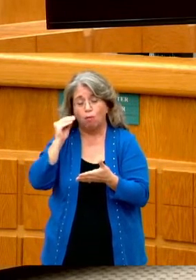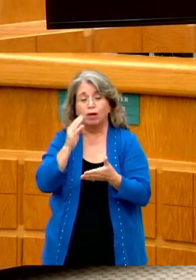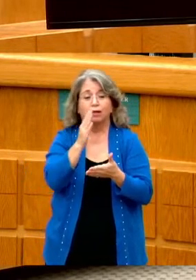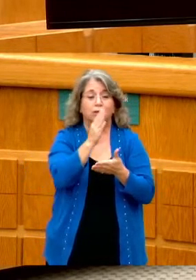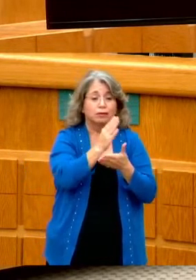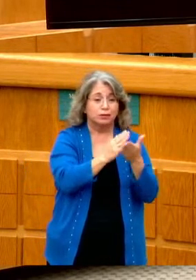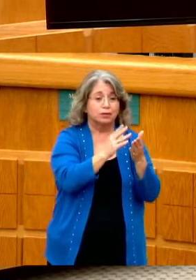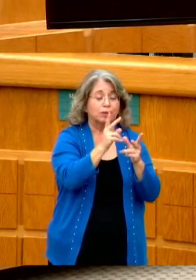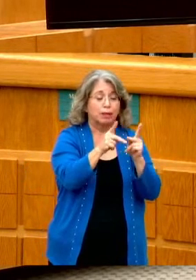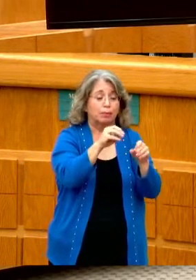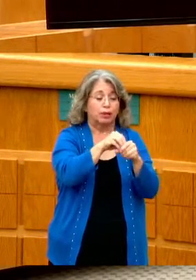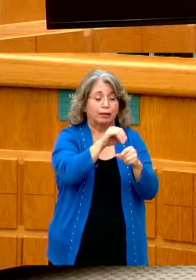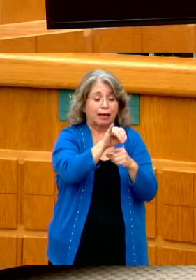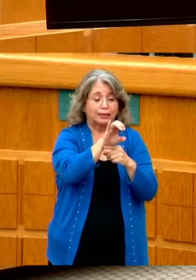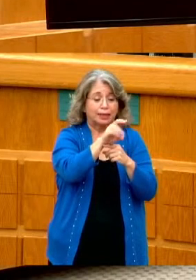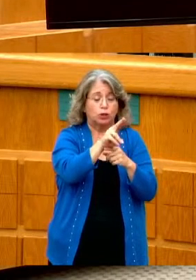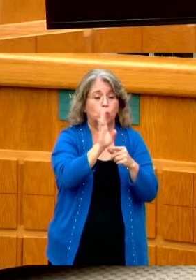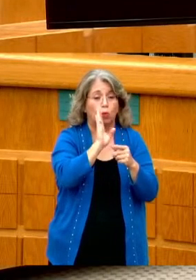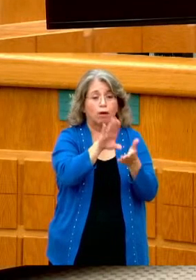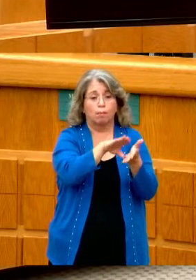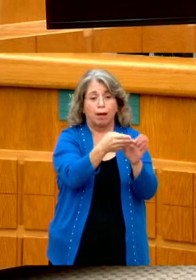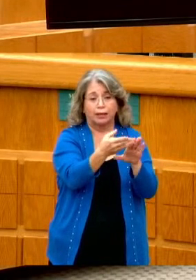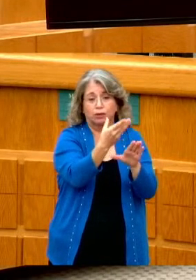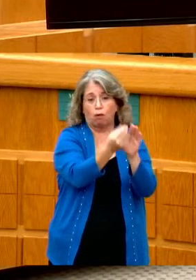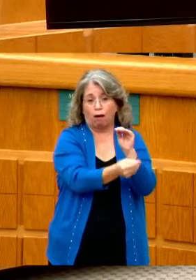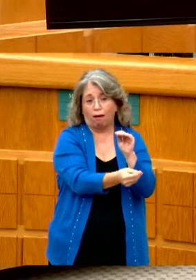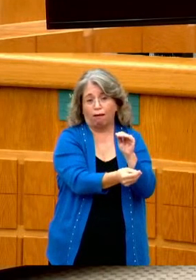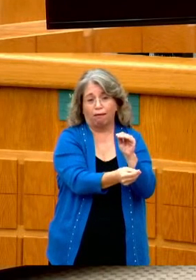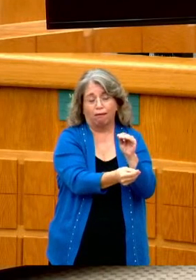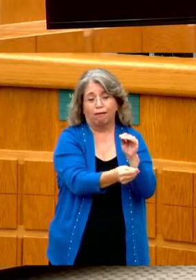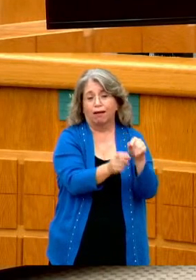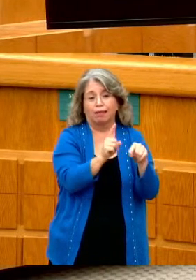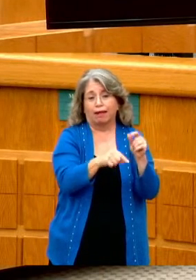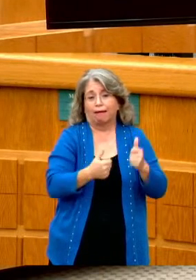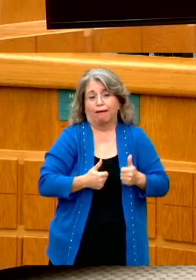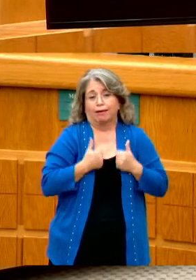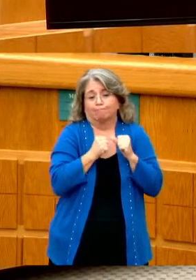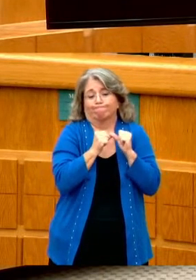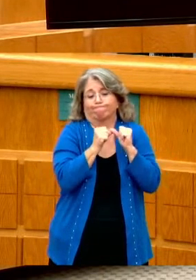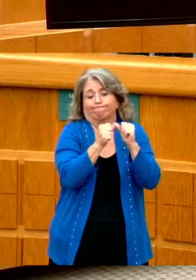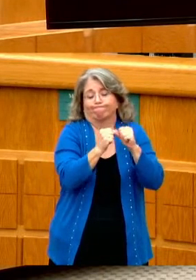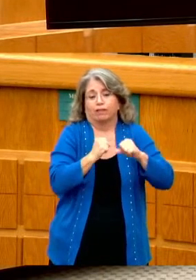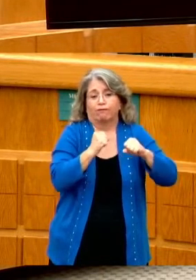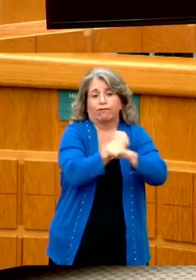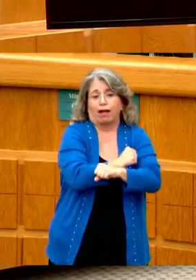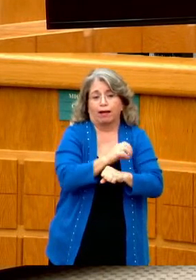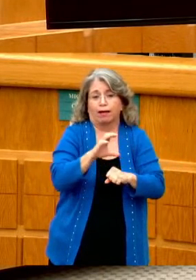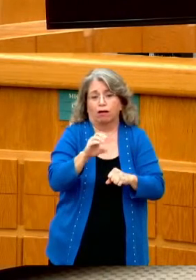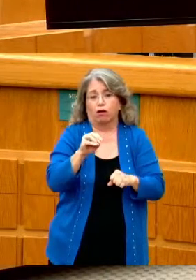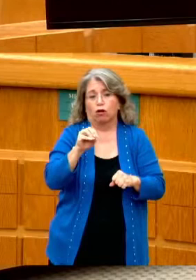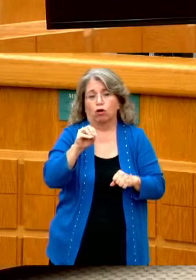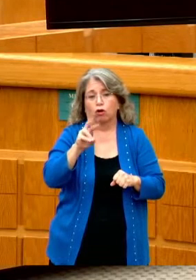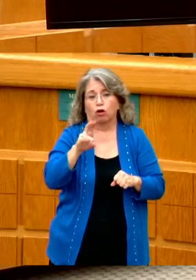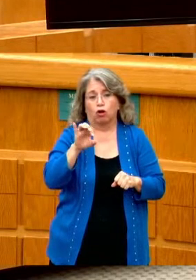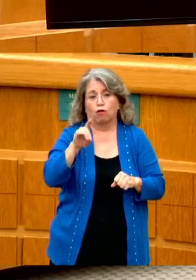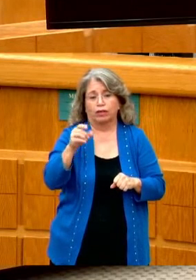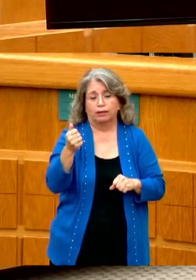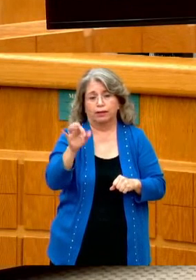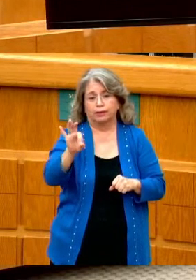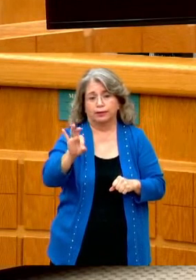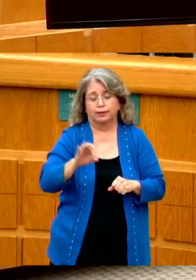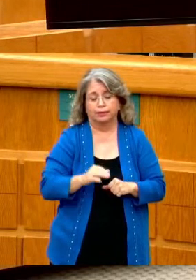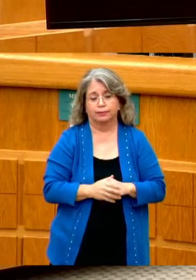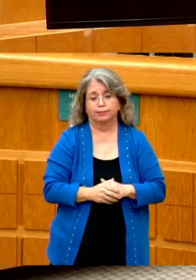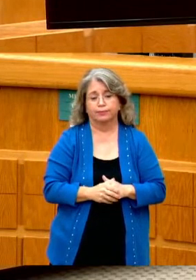away in the ICU because they cannot survive the COVID-19 outcomes. Next slide.